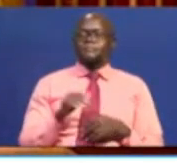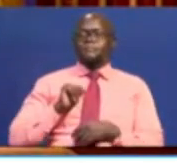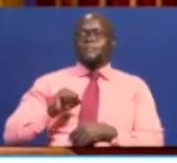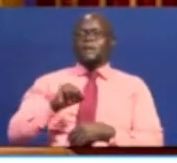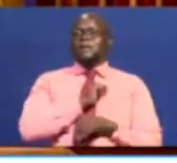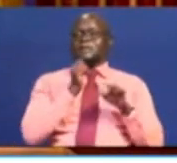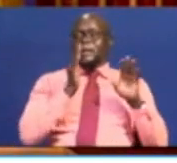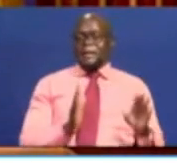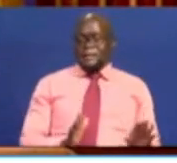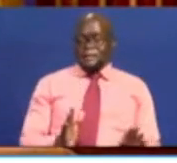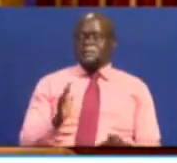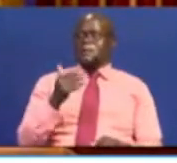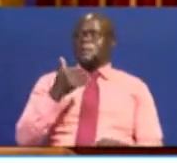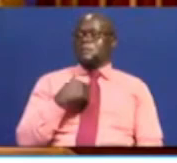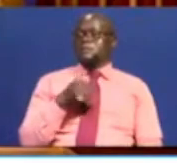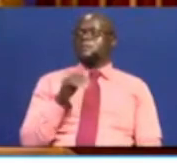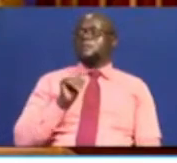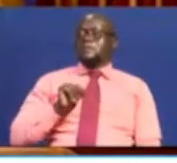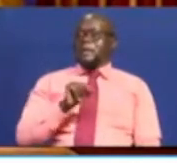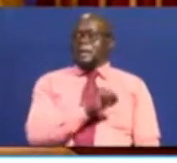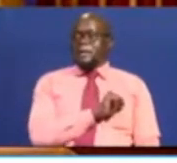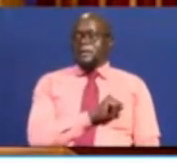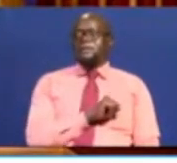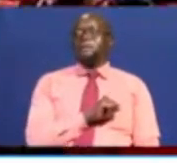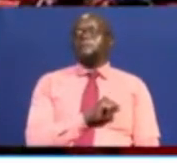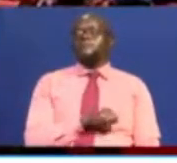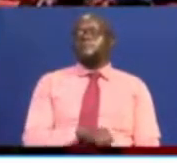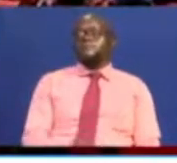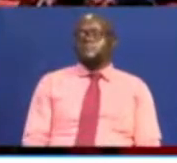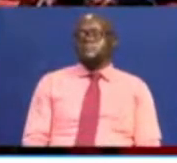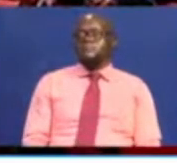Senators, I have Orwoba,